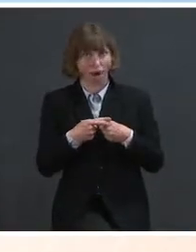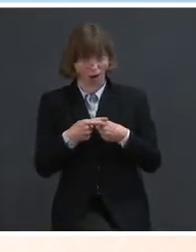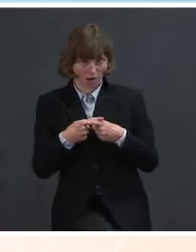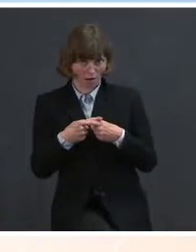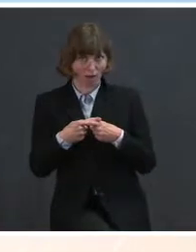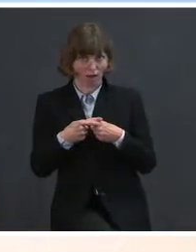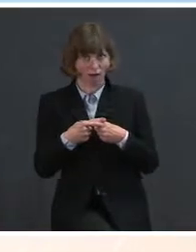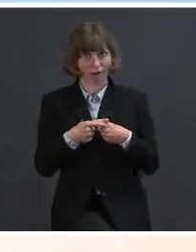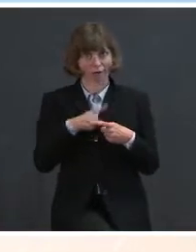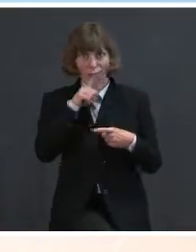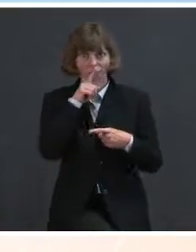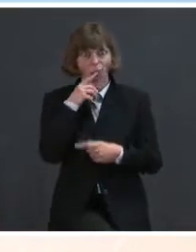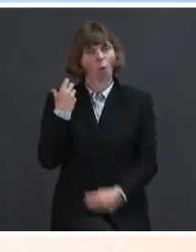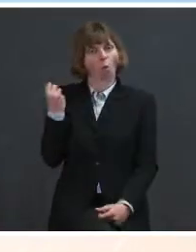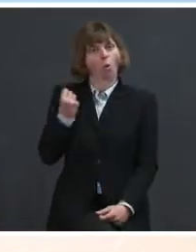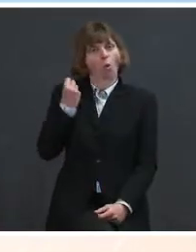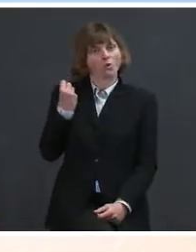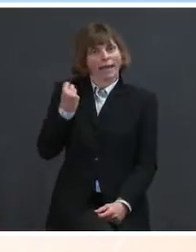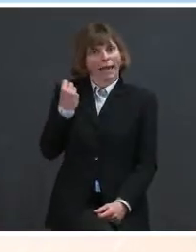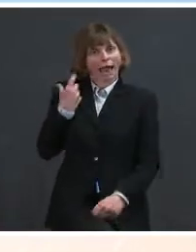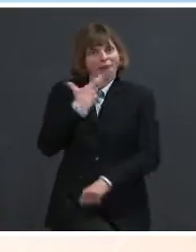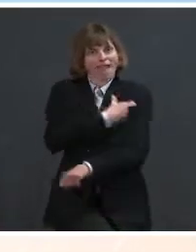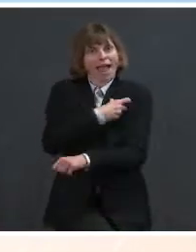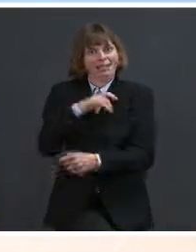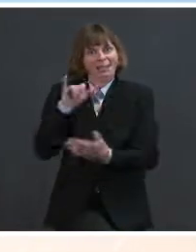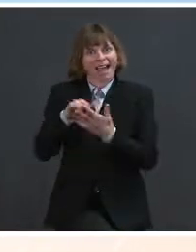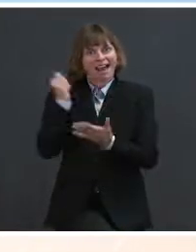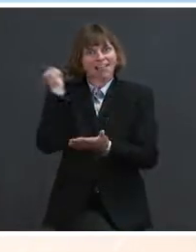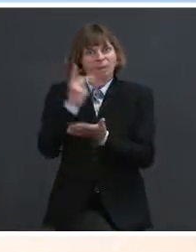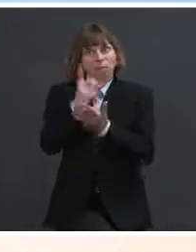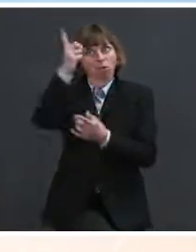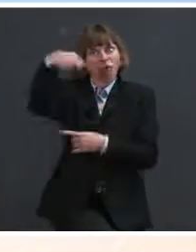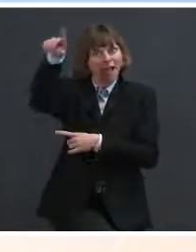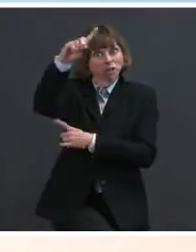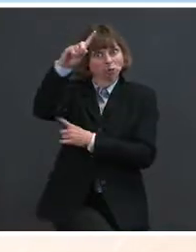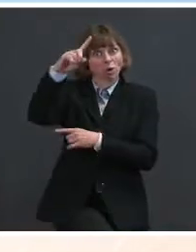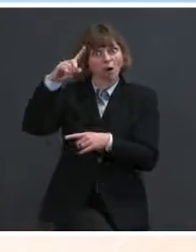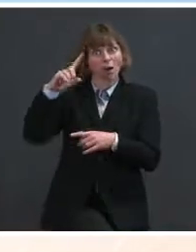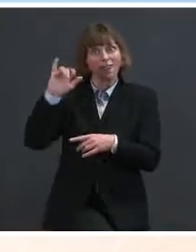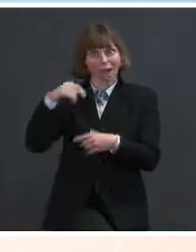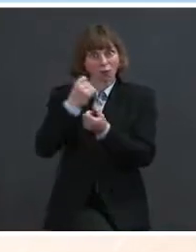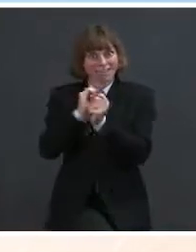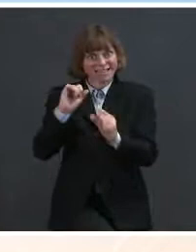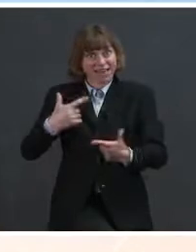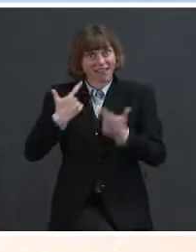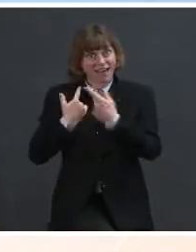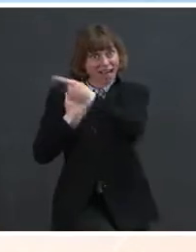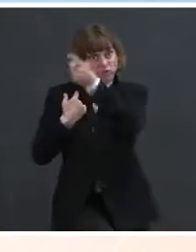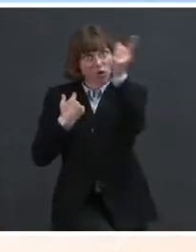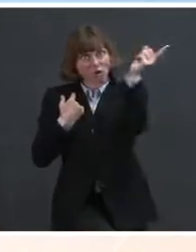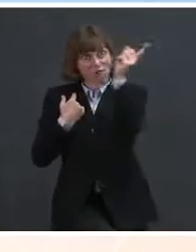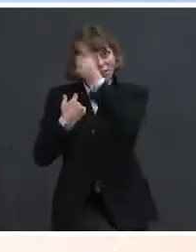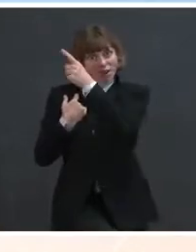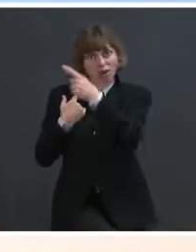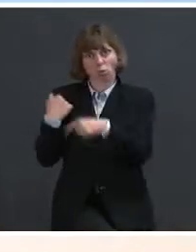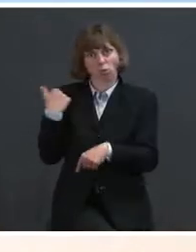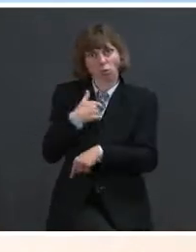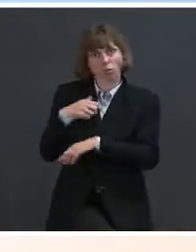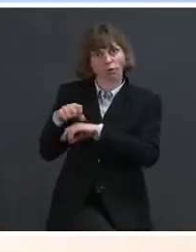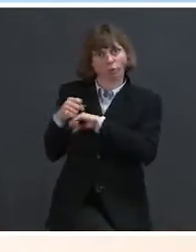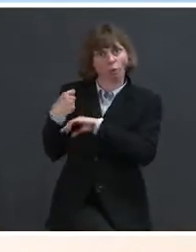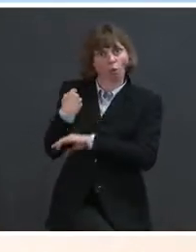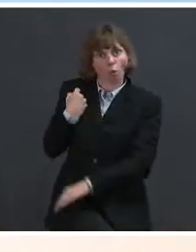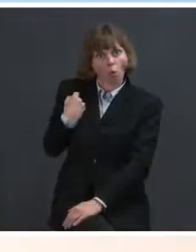elsewhere, that could be saving other people's lives in other countries while the process drags on for however long it will in the United